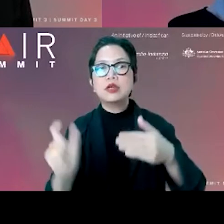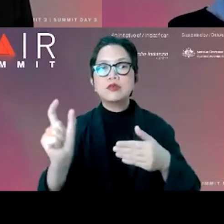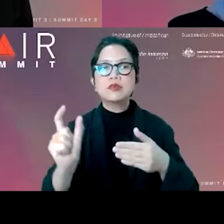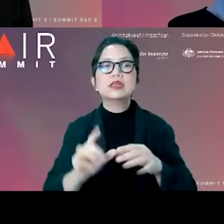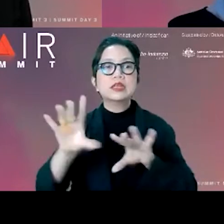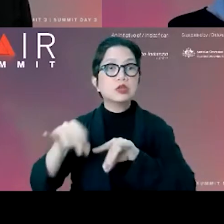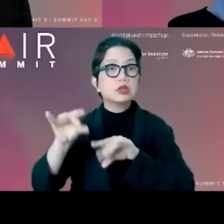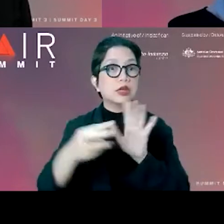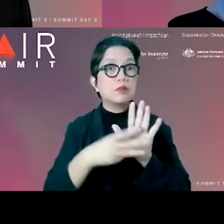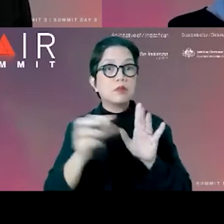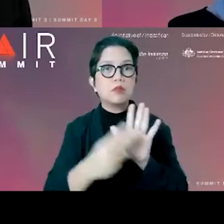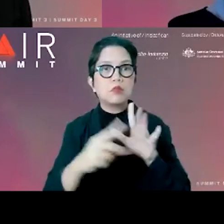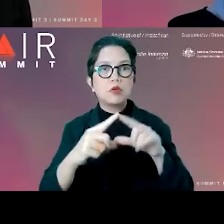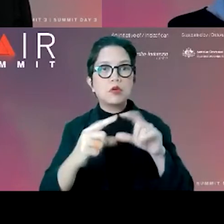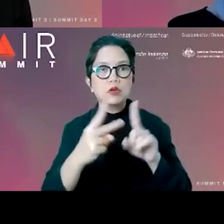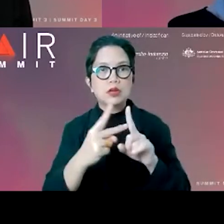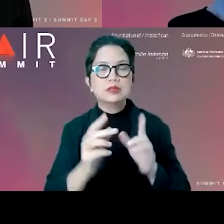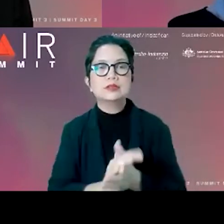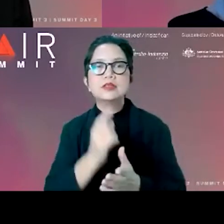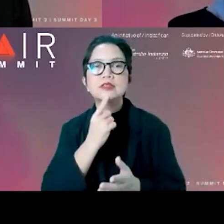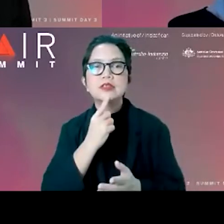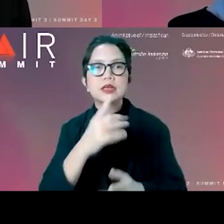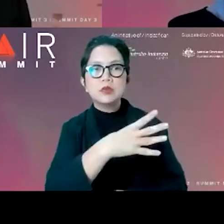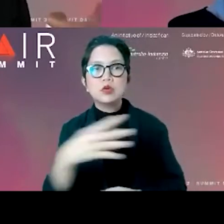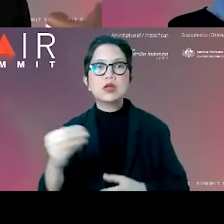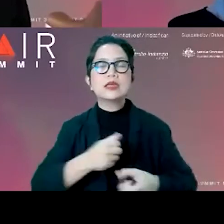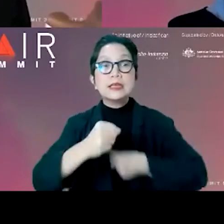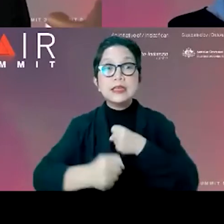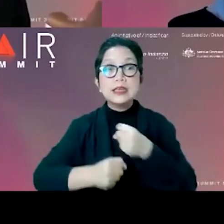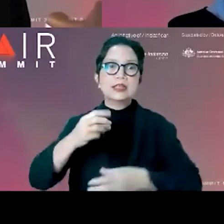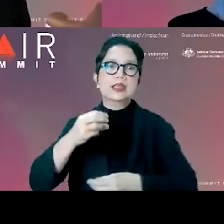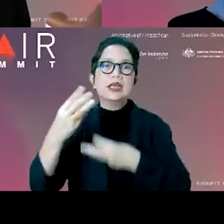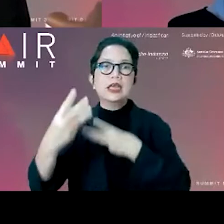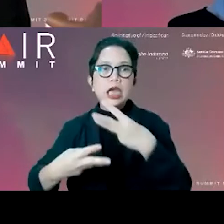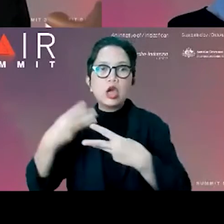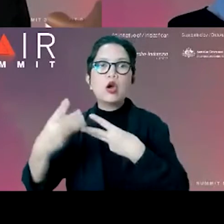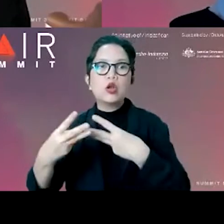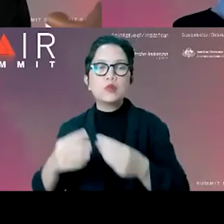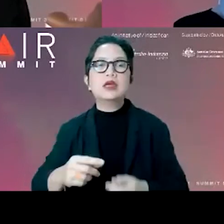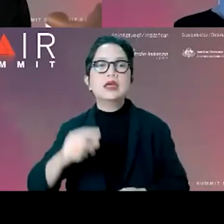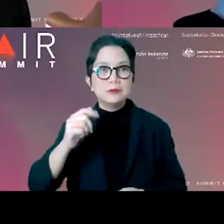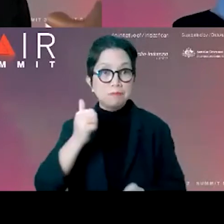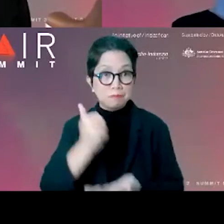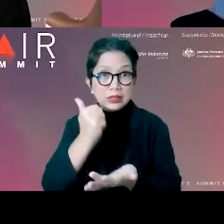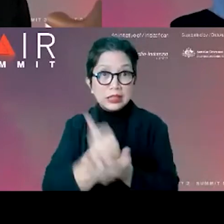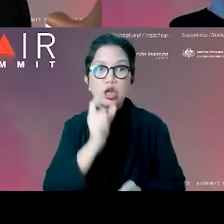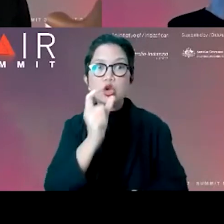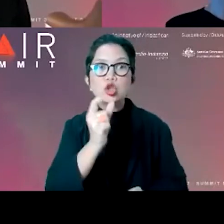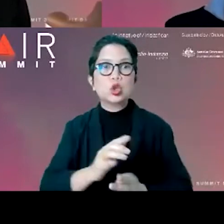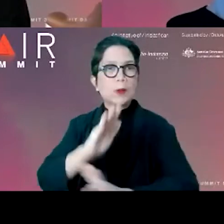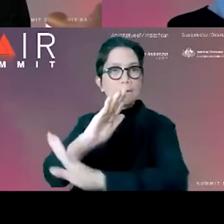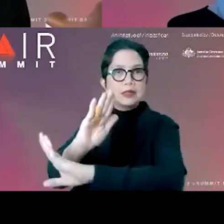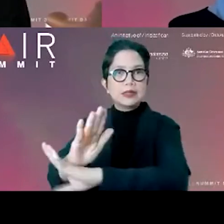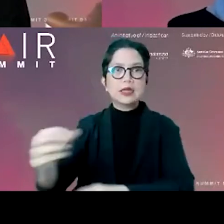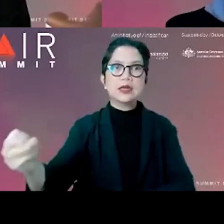economic activity is necessary to help contain the spread of COVID-19 and save lives. However, the